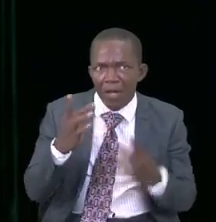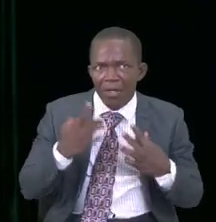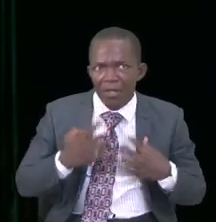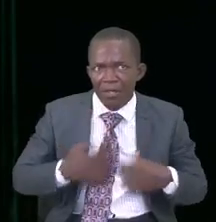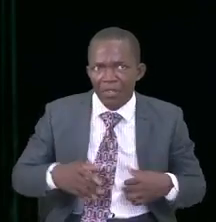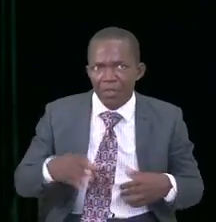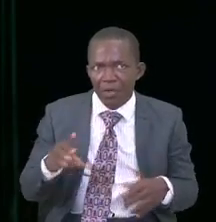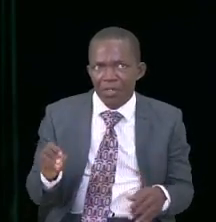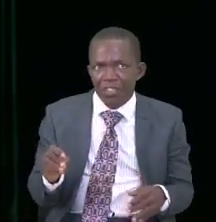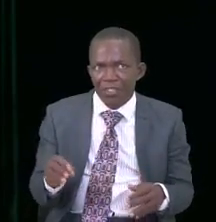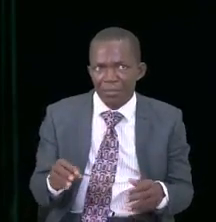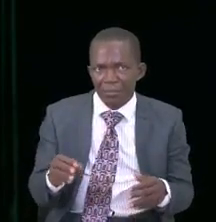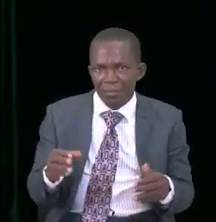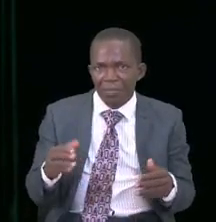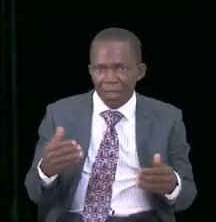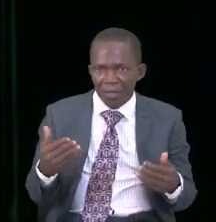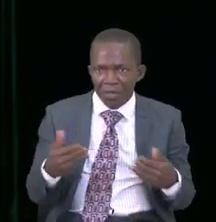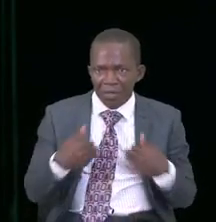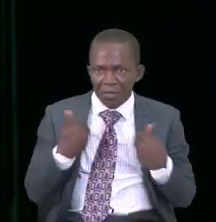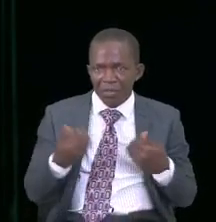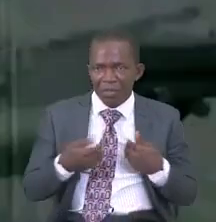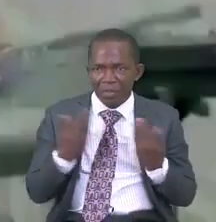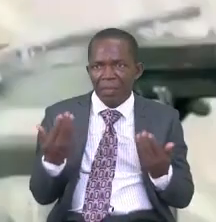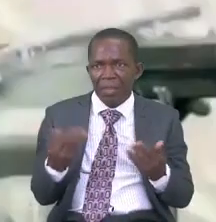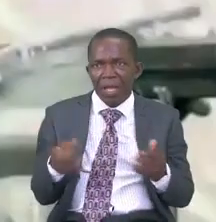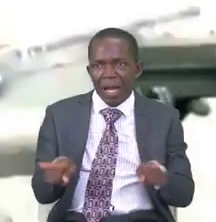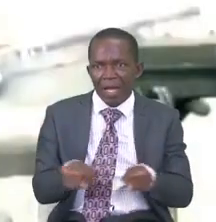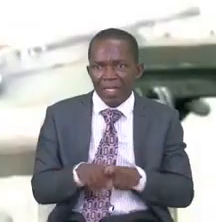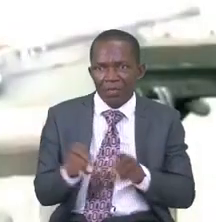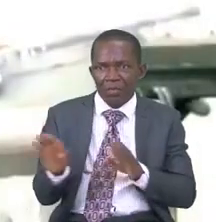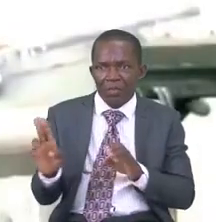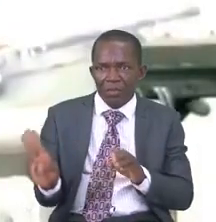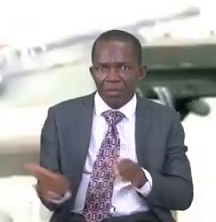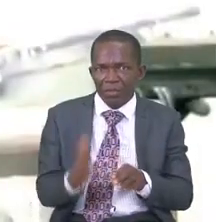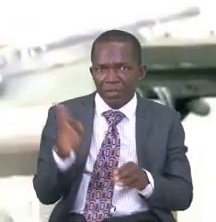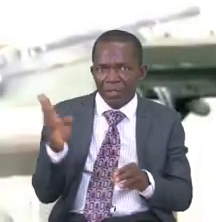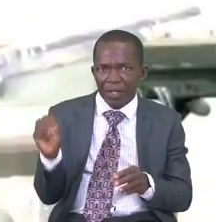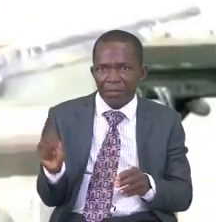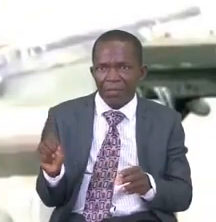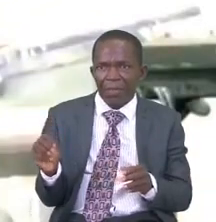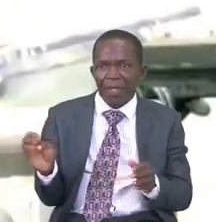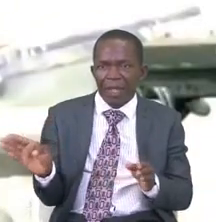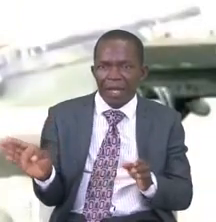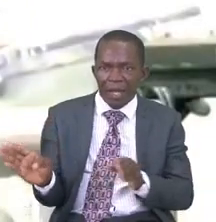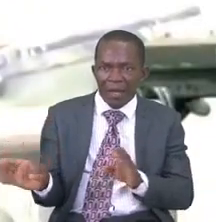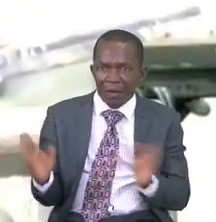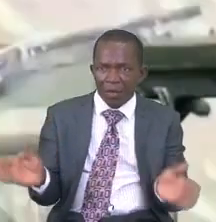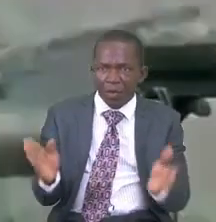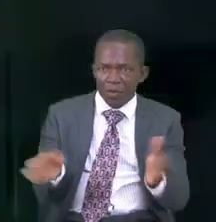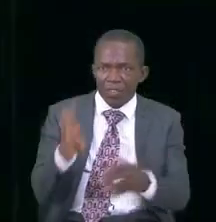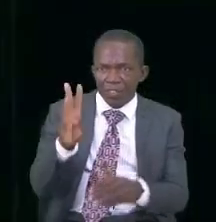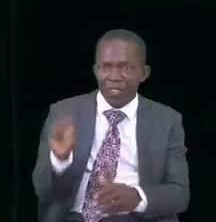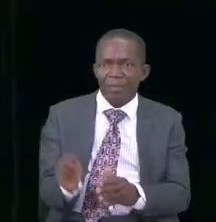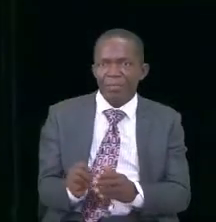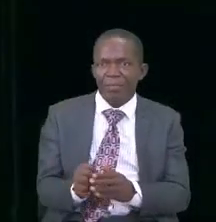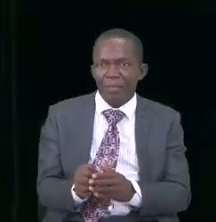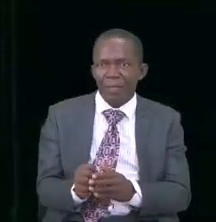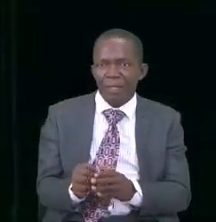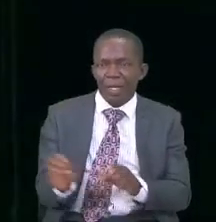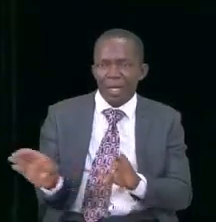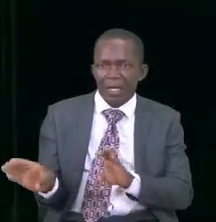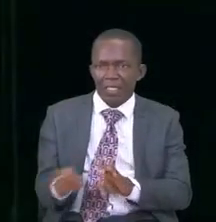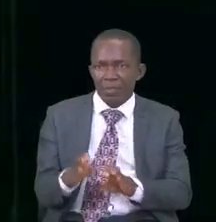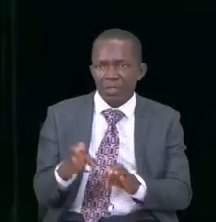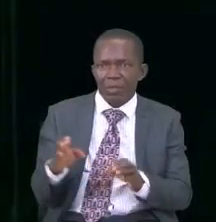into mighty warriors. By the grace of God, we have the scriptures. We have the spirit. We have the word of God, and we can share with